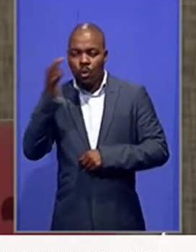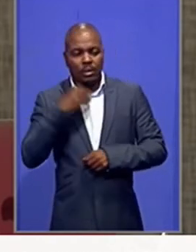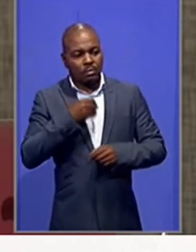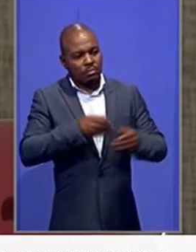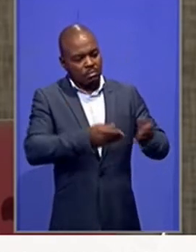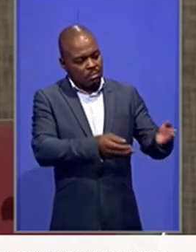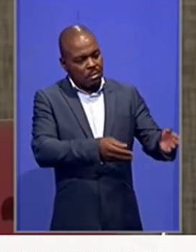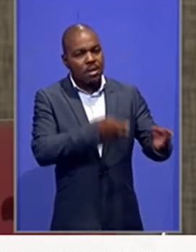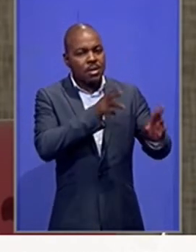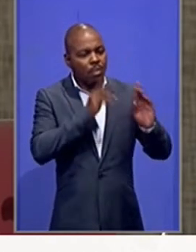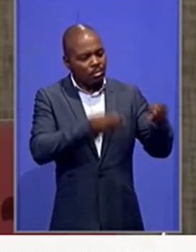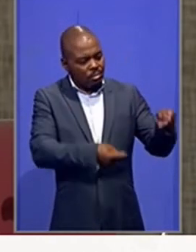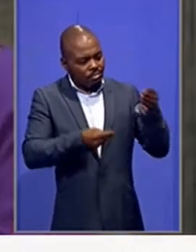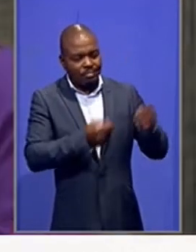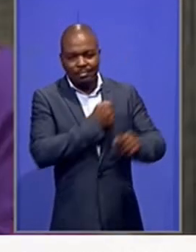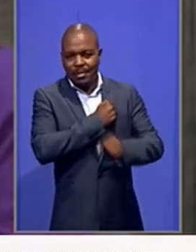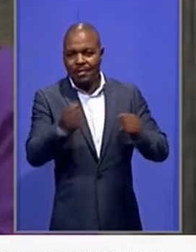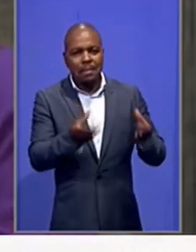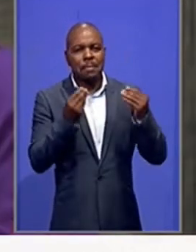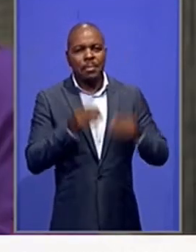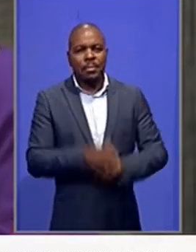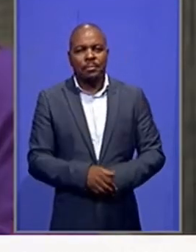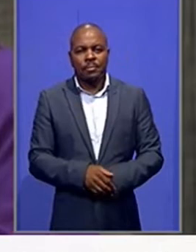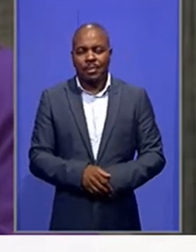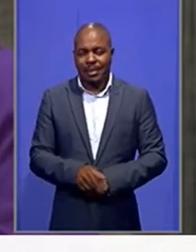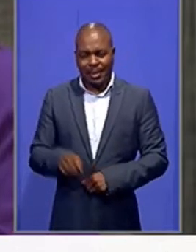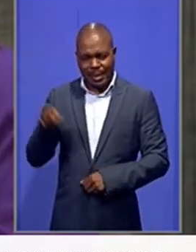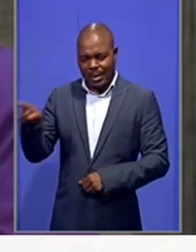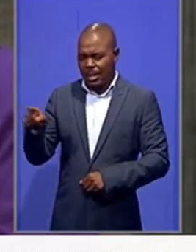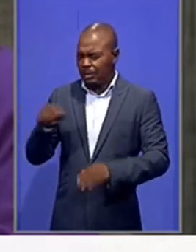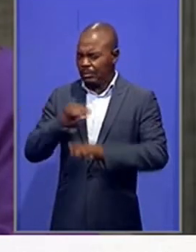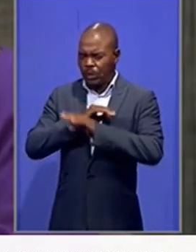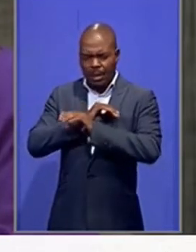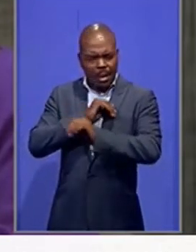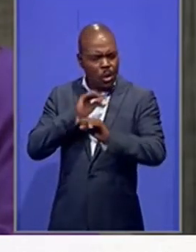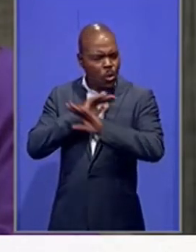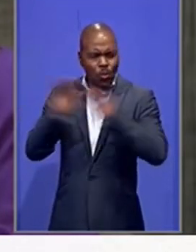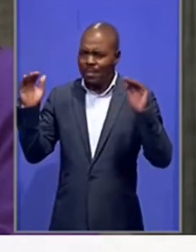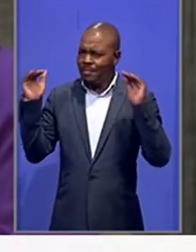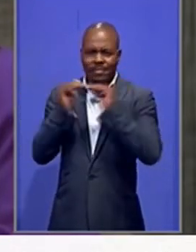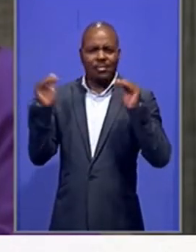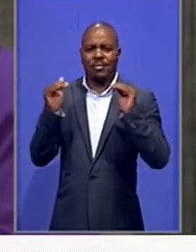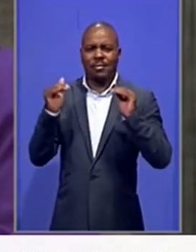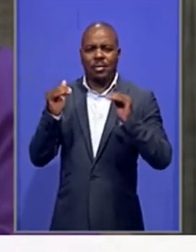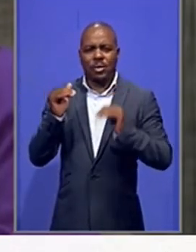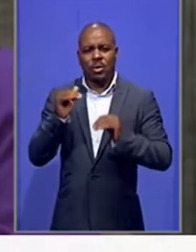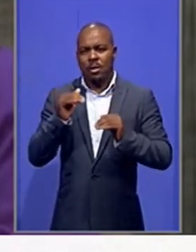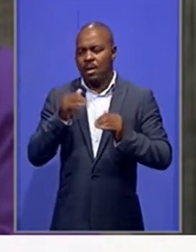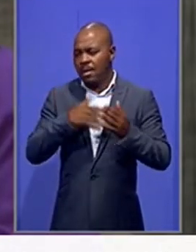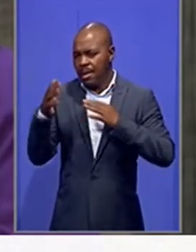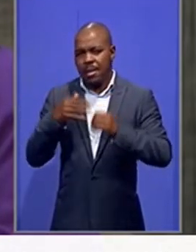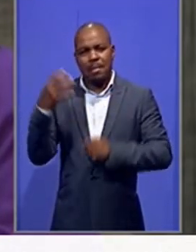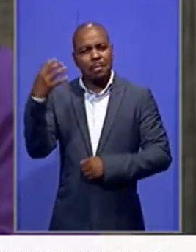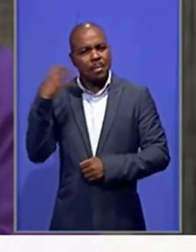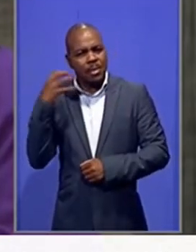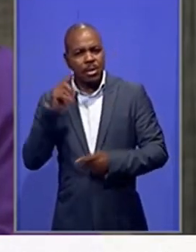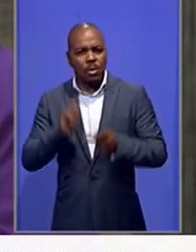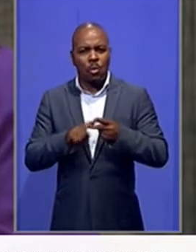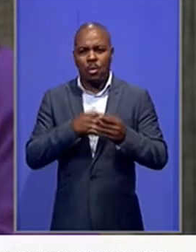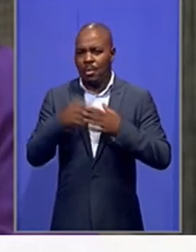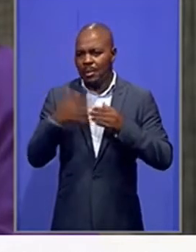ke opepegelo ya matlhale. It is grossly unfair for any minister or any other structure to